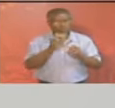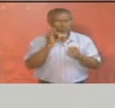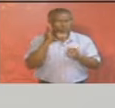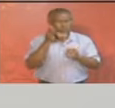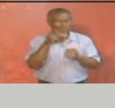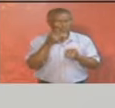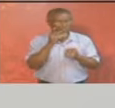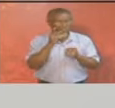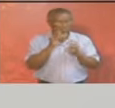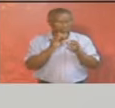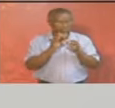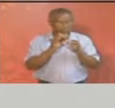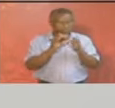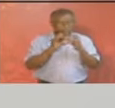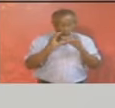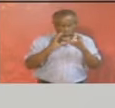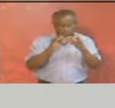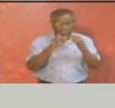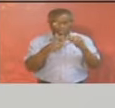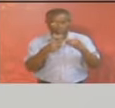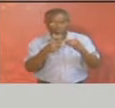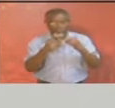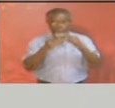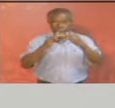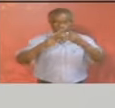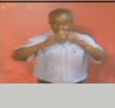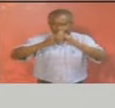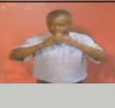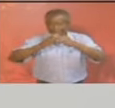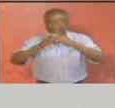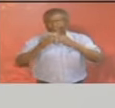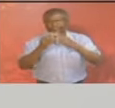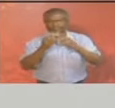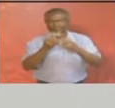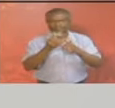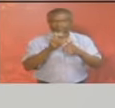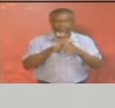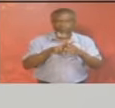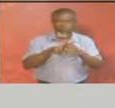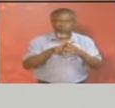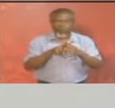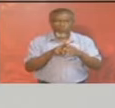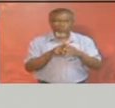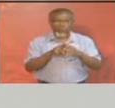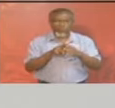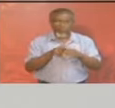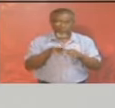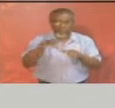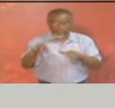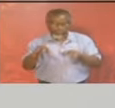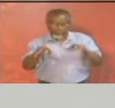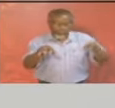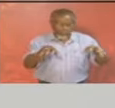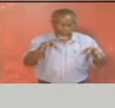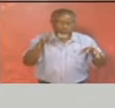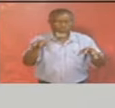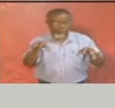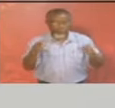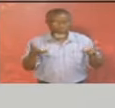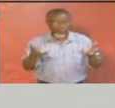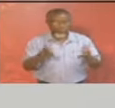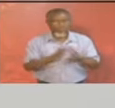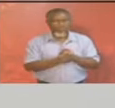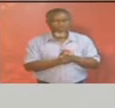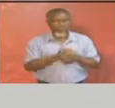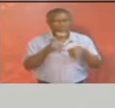So whereas we may have been at high level community spread in August of last year, we've now come down to low incidence or low rate community spread, but